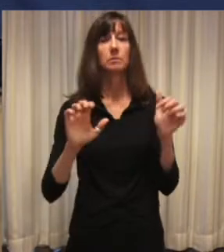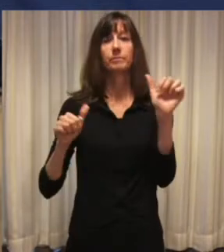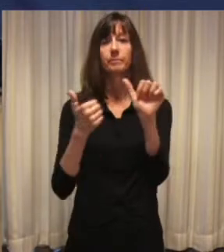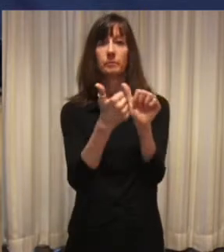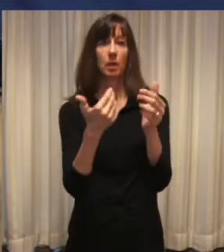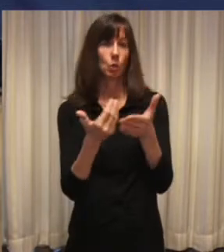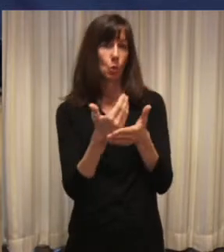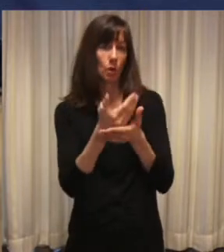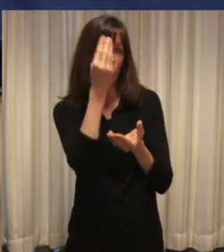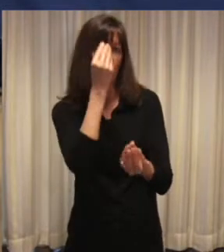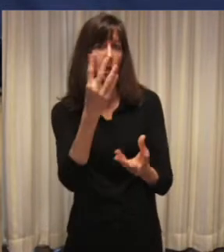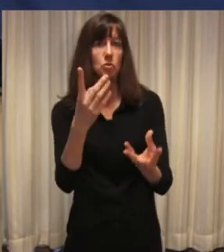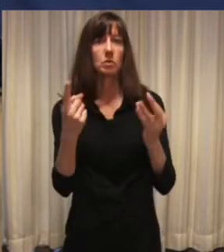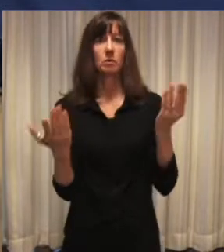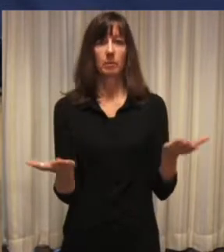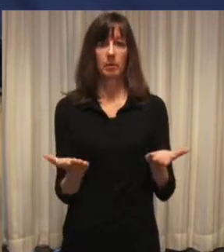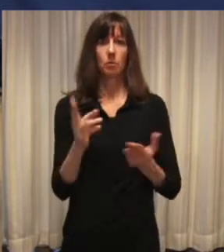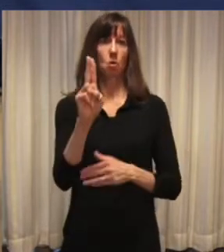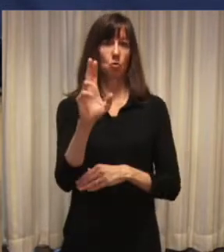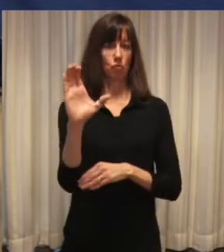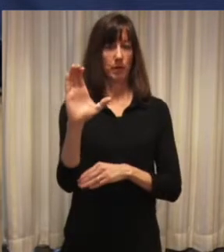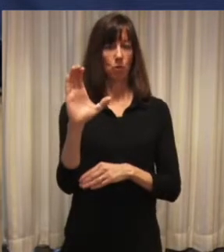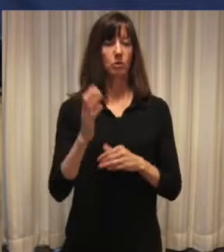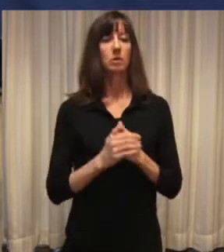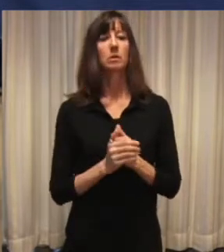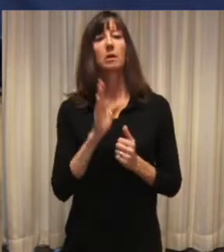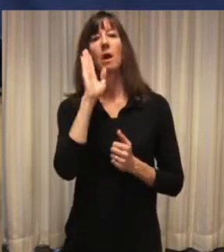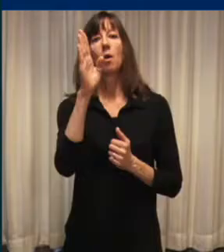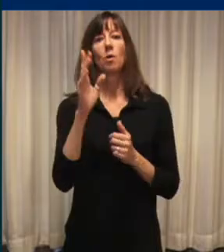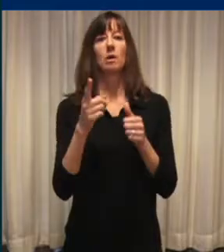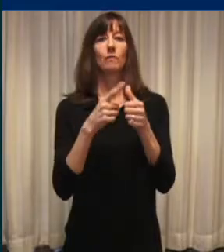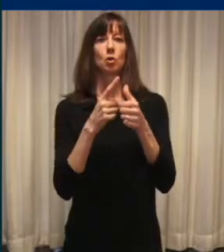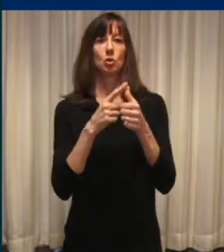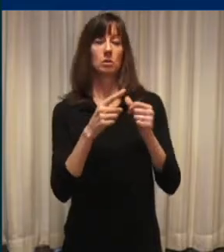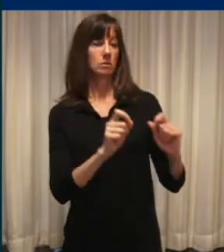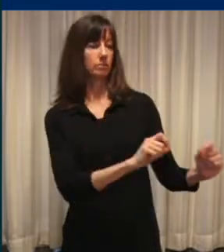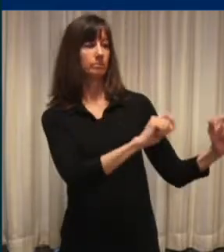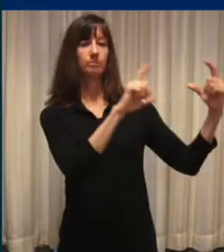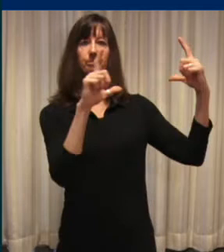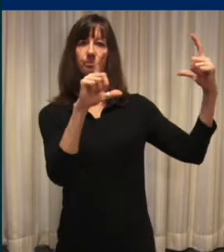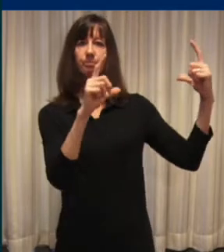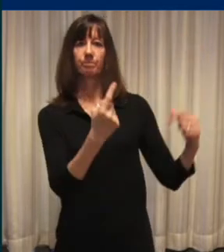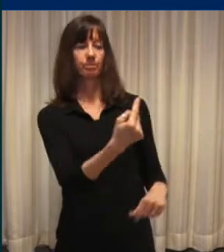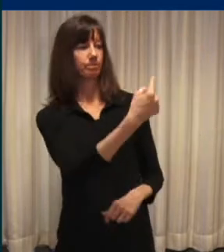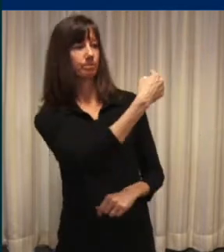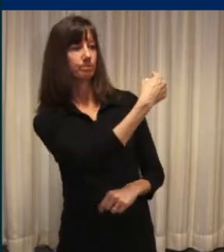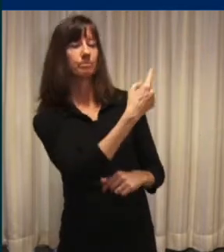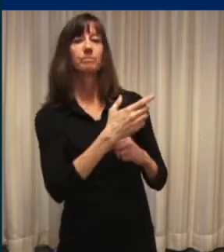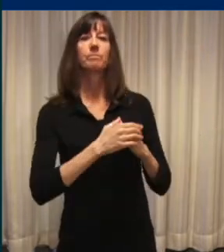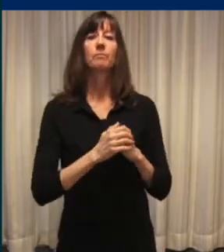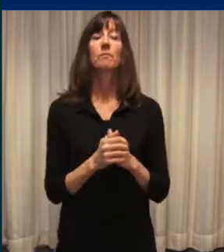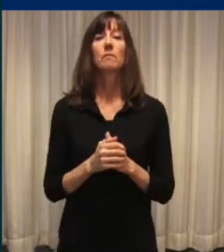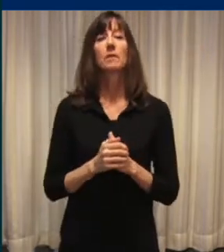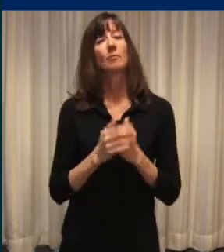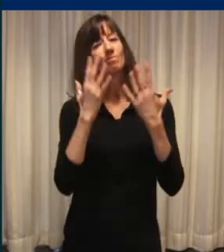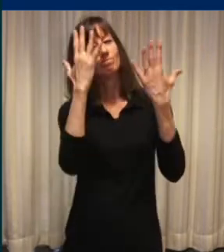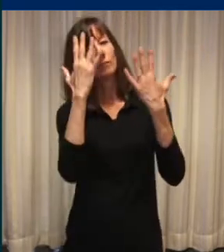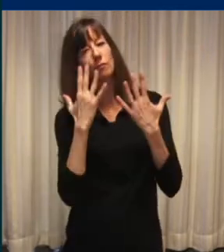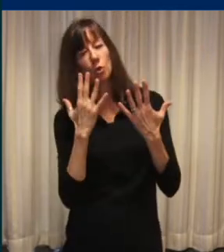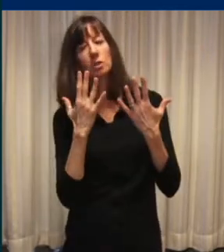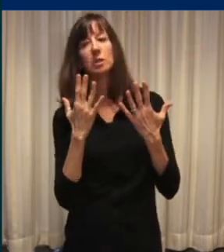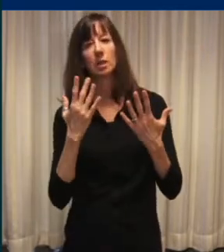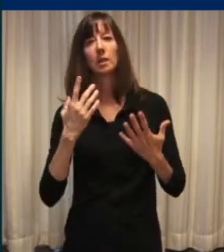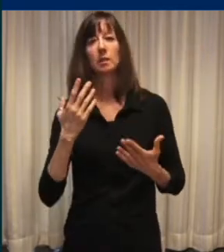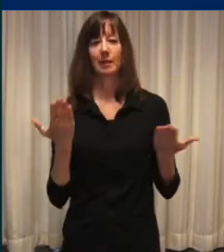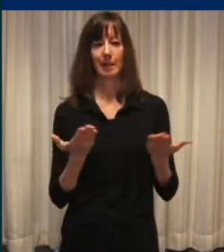will, as always, lead with the data. If you'll throw up the current cases slide. So unfortunately, we continue